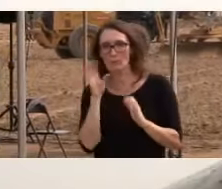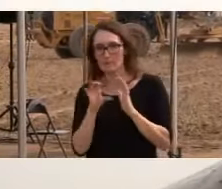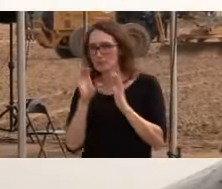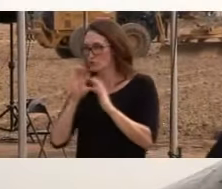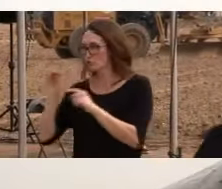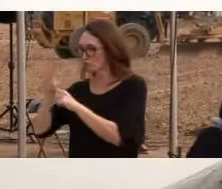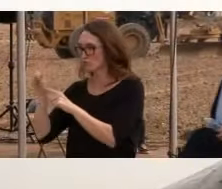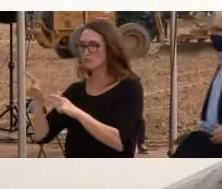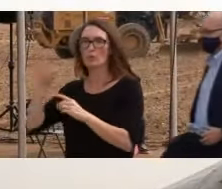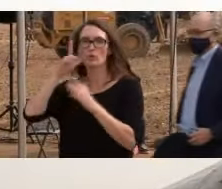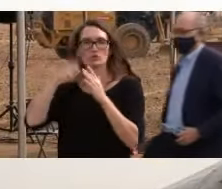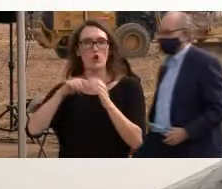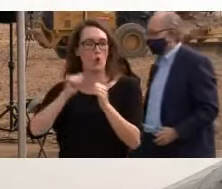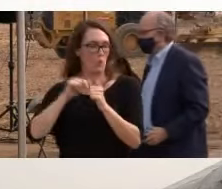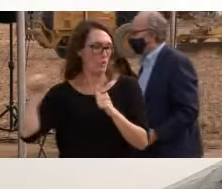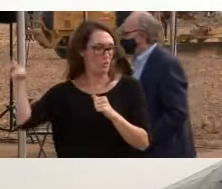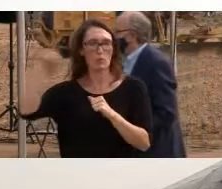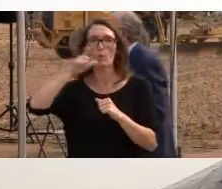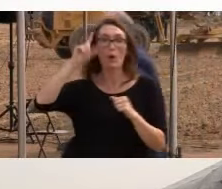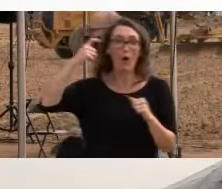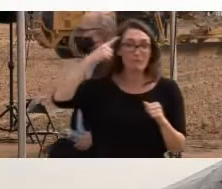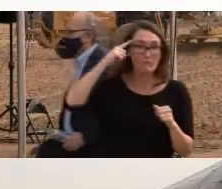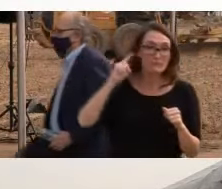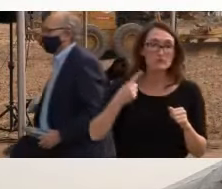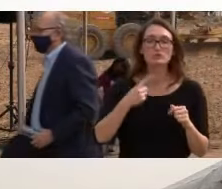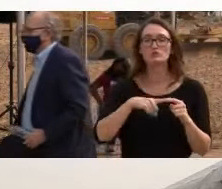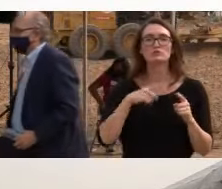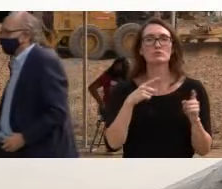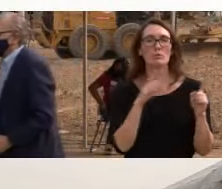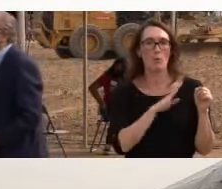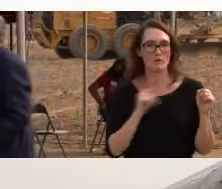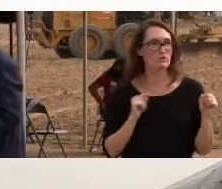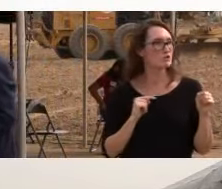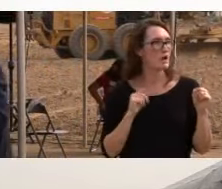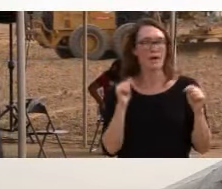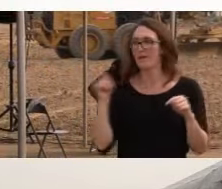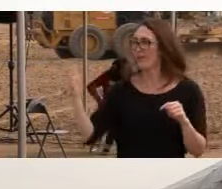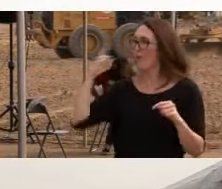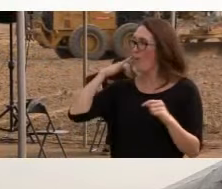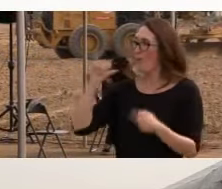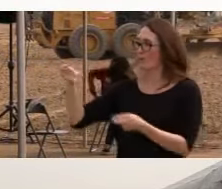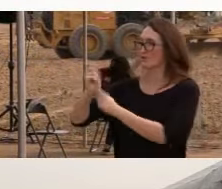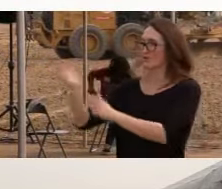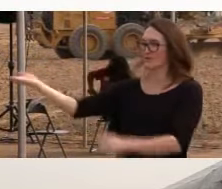start off with our elected officials and our trustees at the golden shovels.